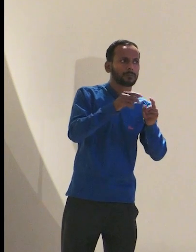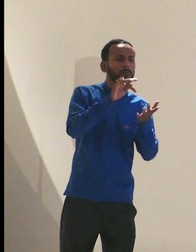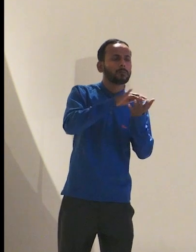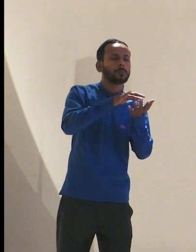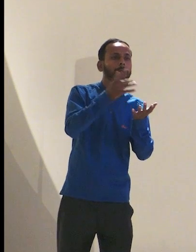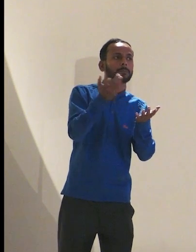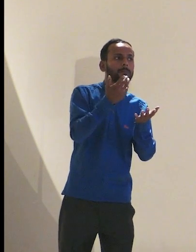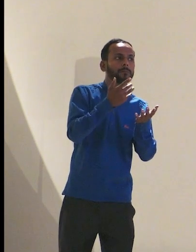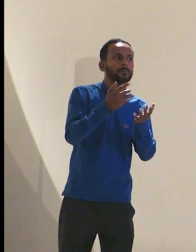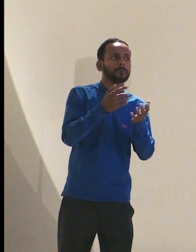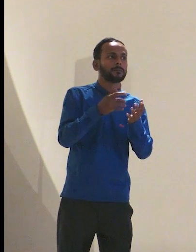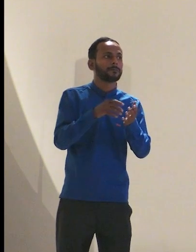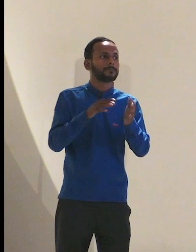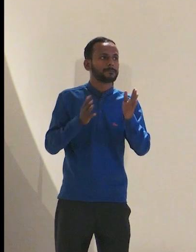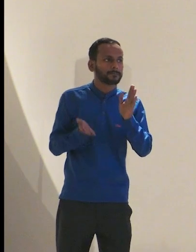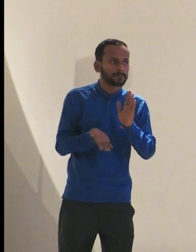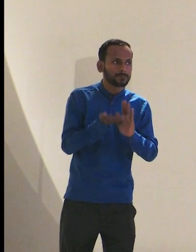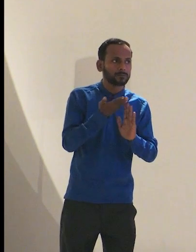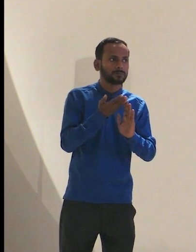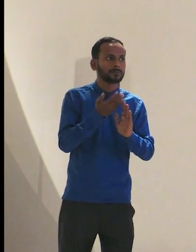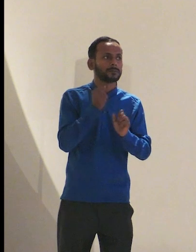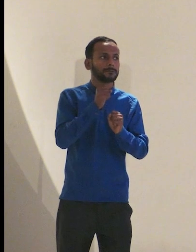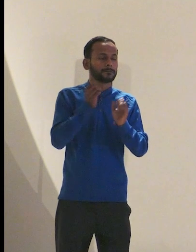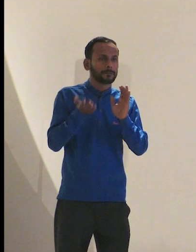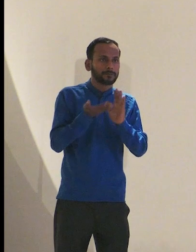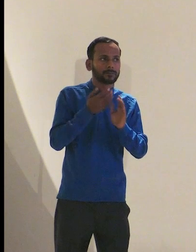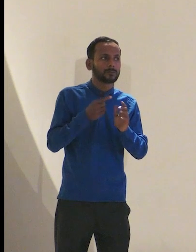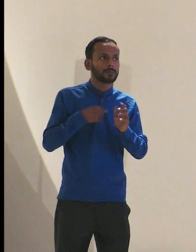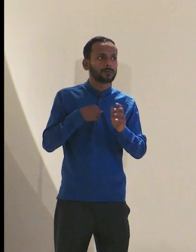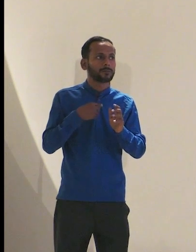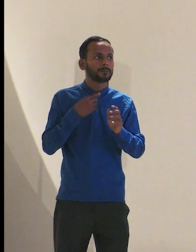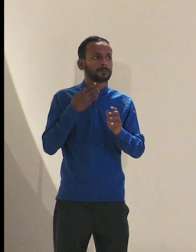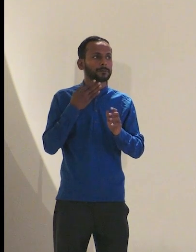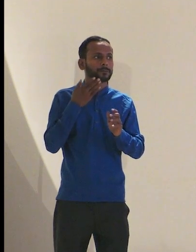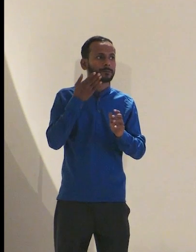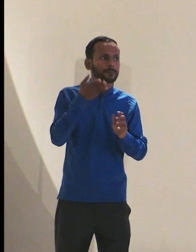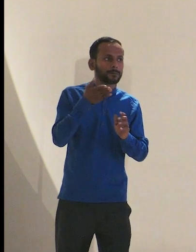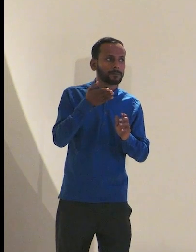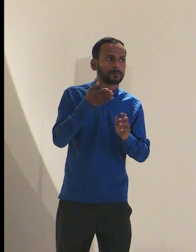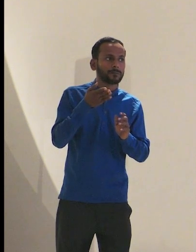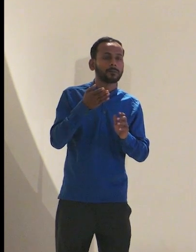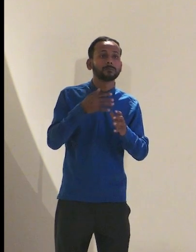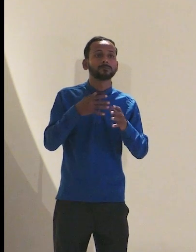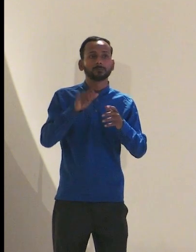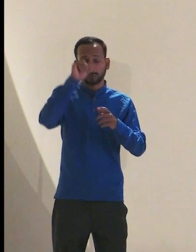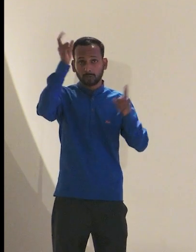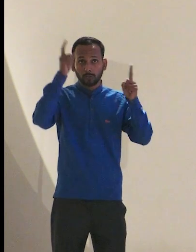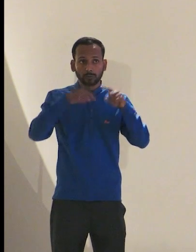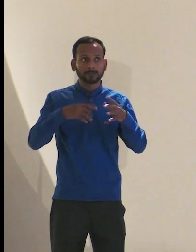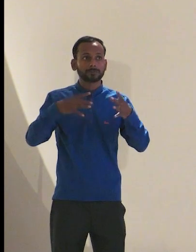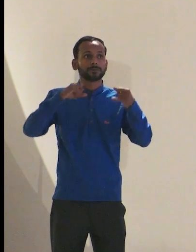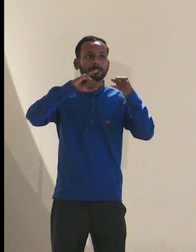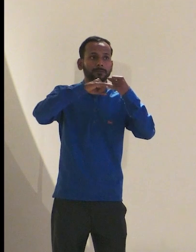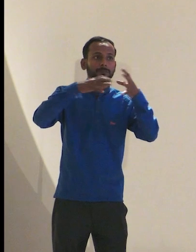sort of increasingly stronger now, that we should do the sort of a full Swadeshi turnaround, which is also very